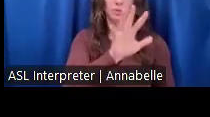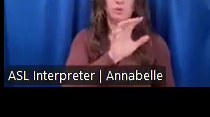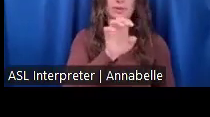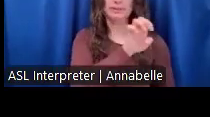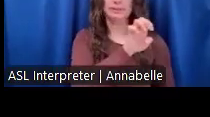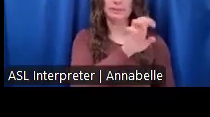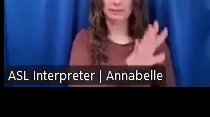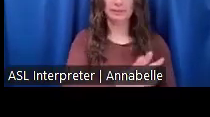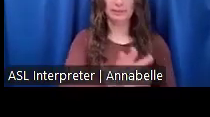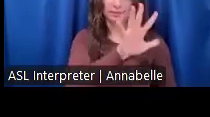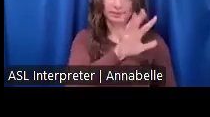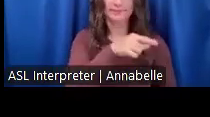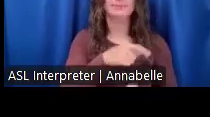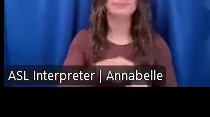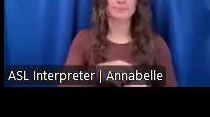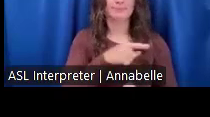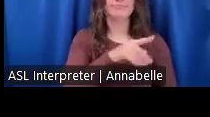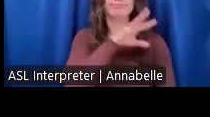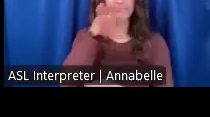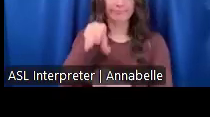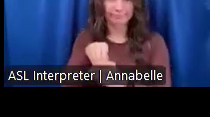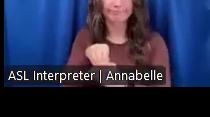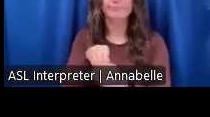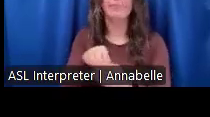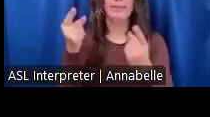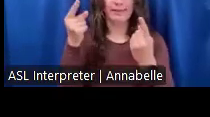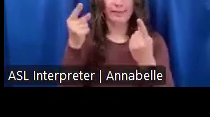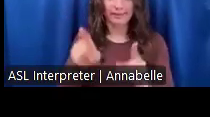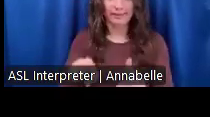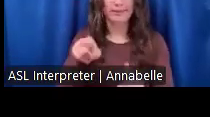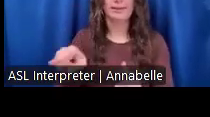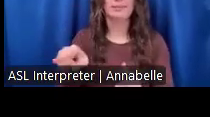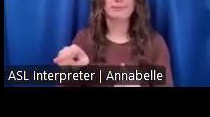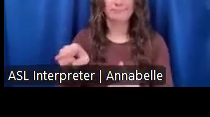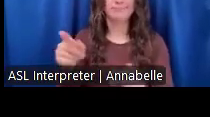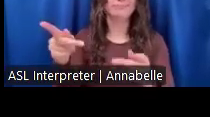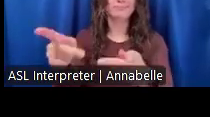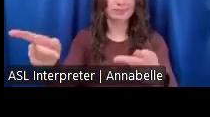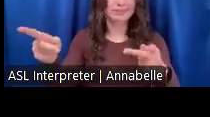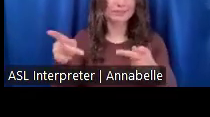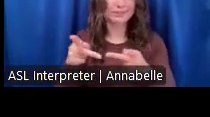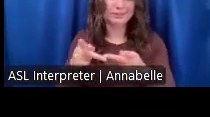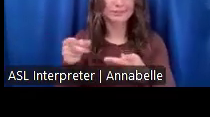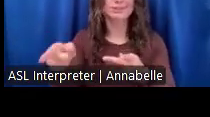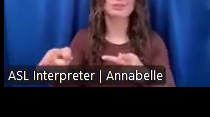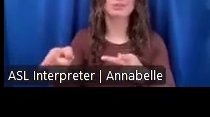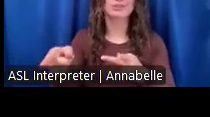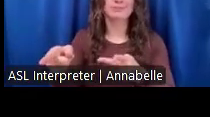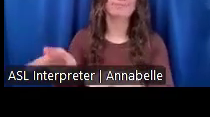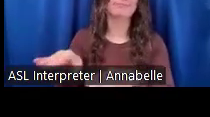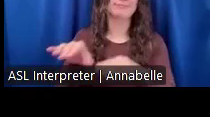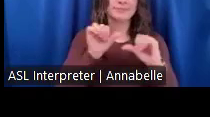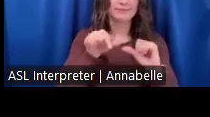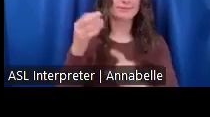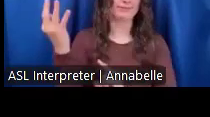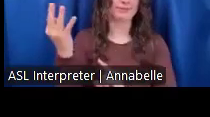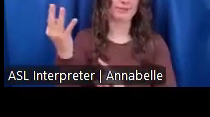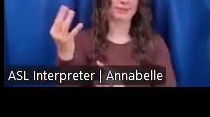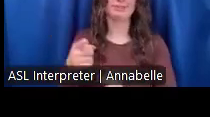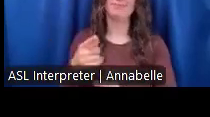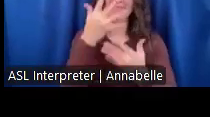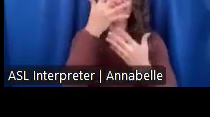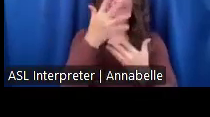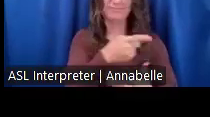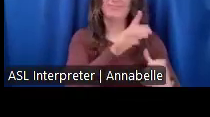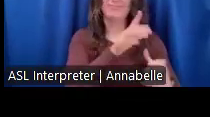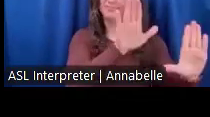the those who lost their positions on Friday. It's a shame because she has done such an incredible job. So